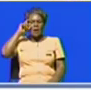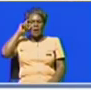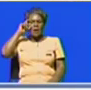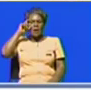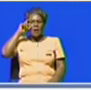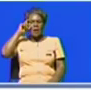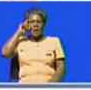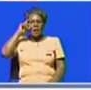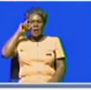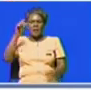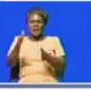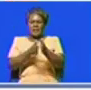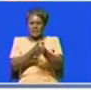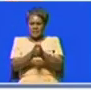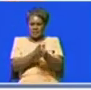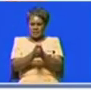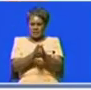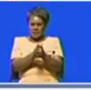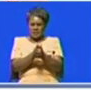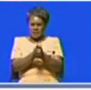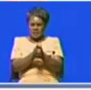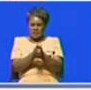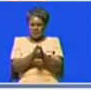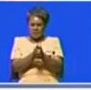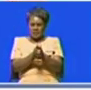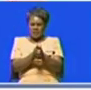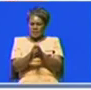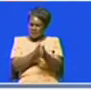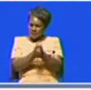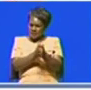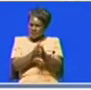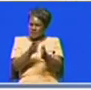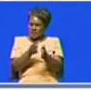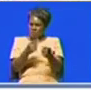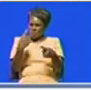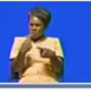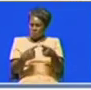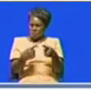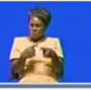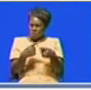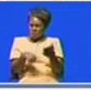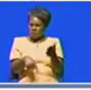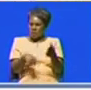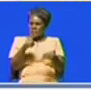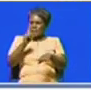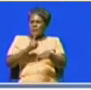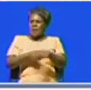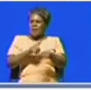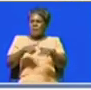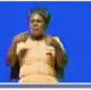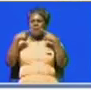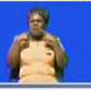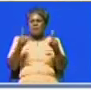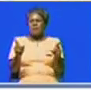and, interestingly, is the and chair, I'll explain to you. Uh-huh. And interestingly, even when the results